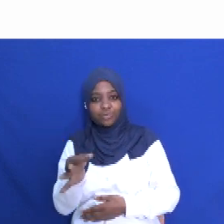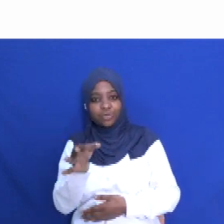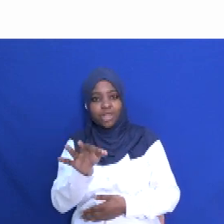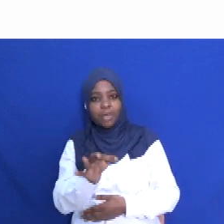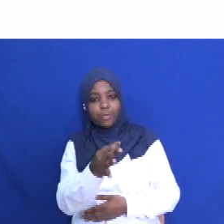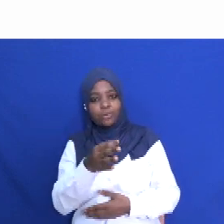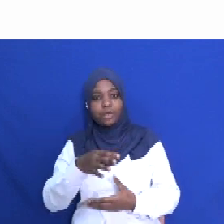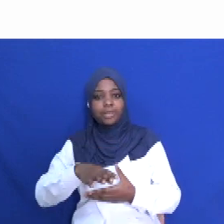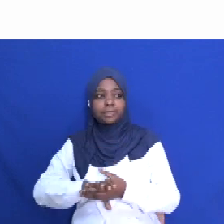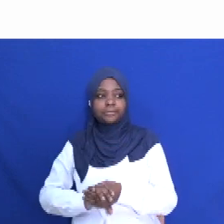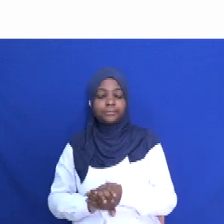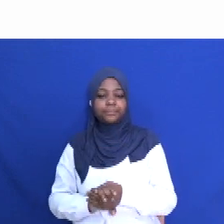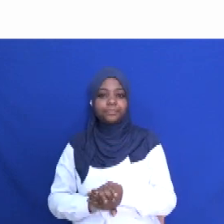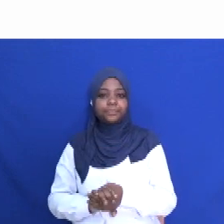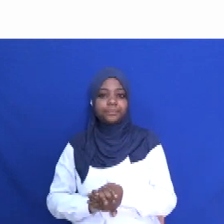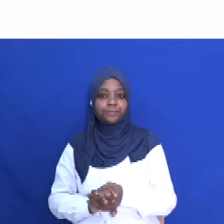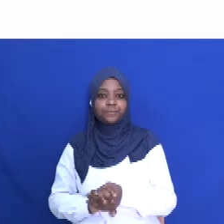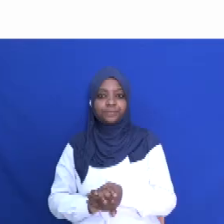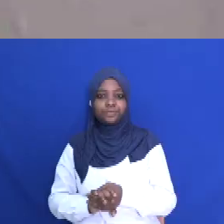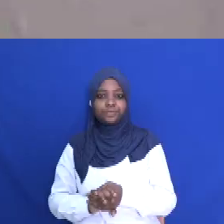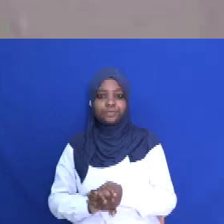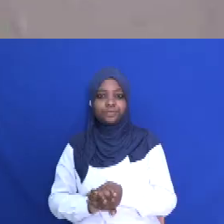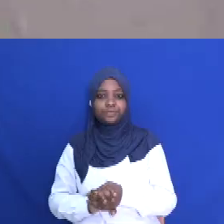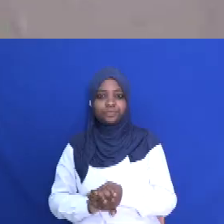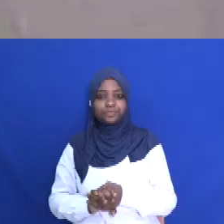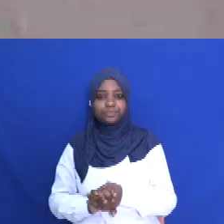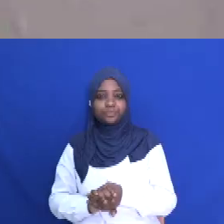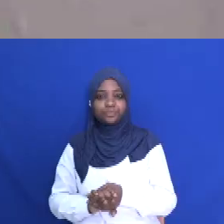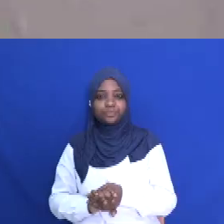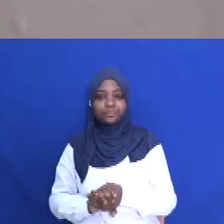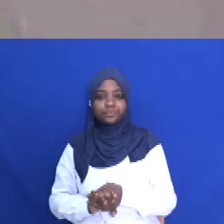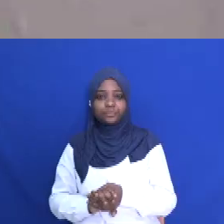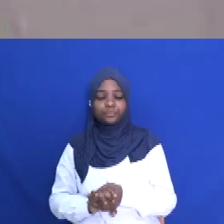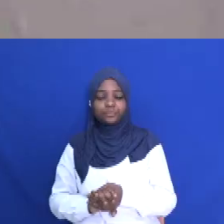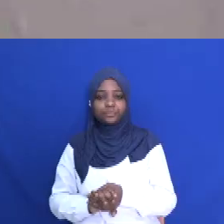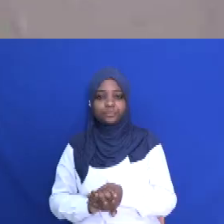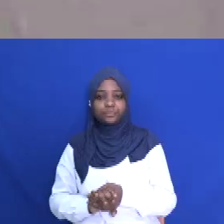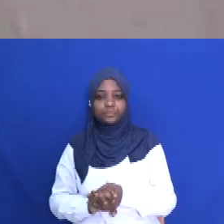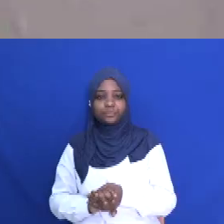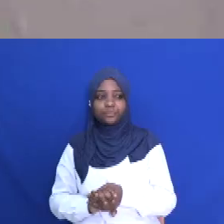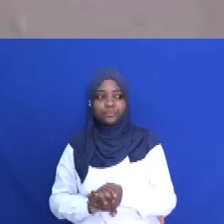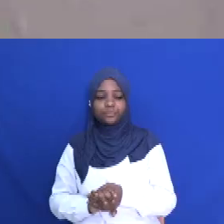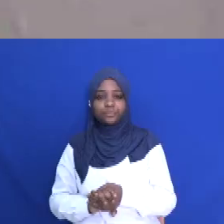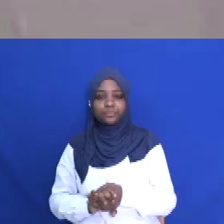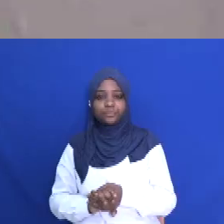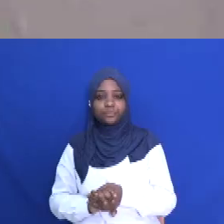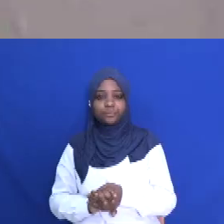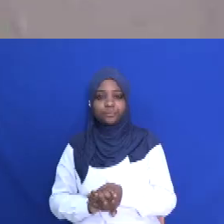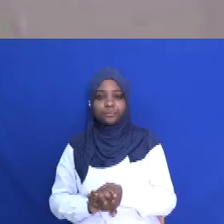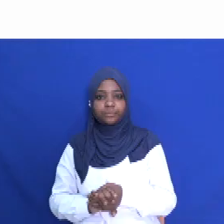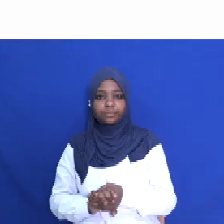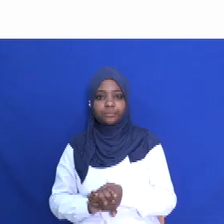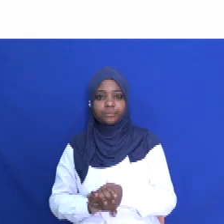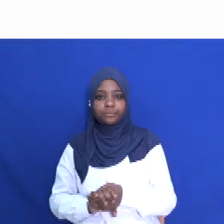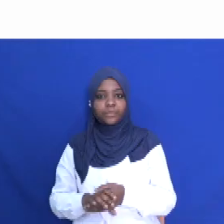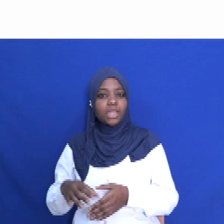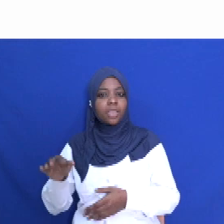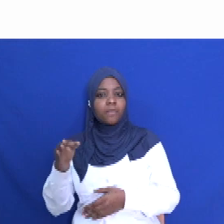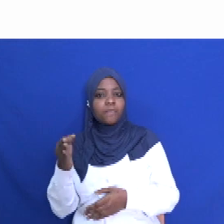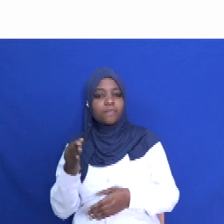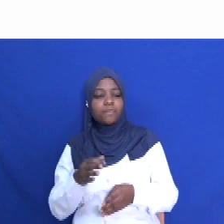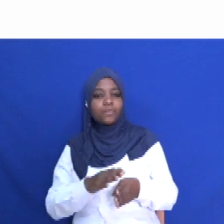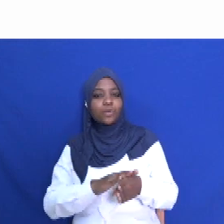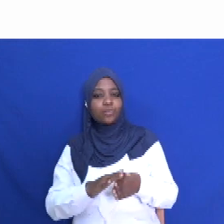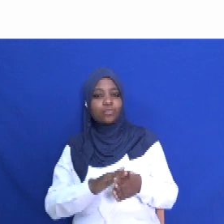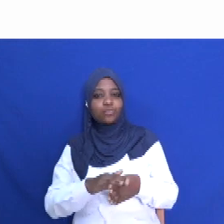Okay, try to remember our picture there. What about the dog? Can you try